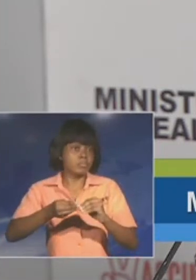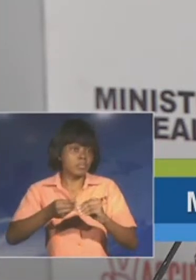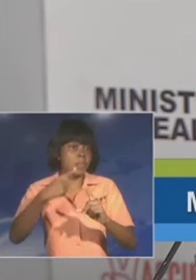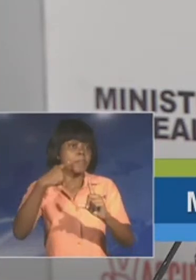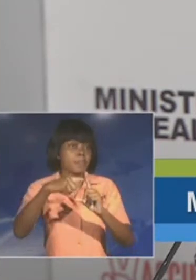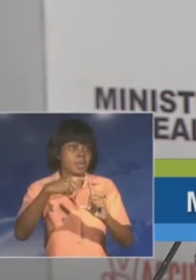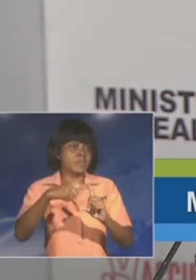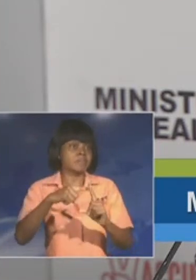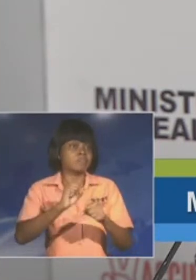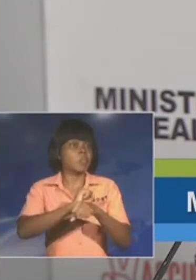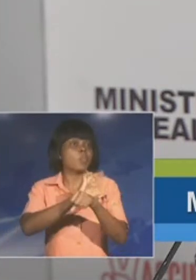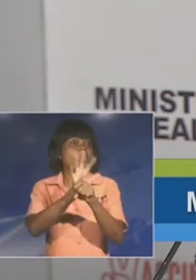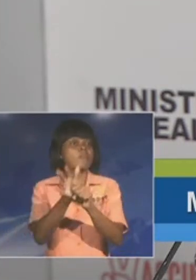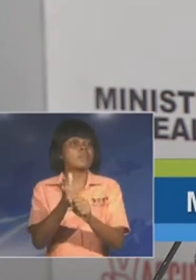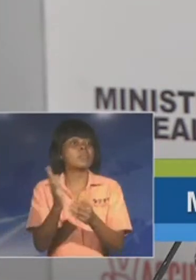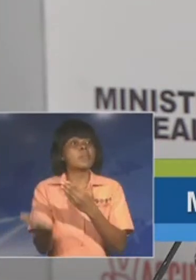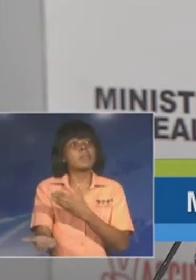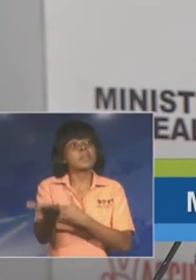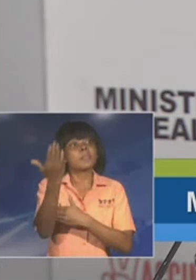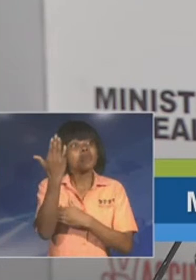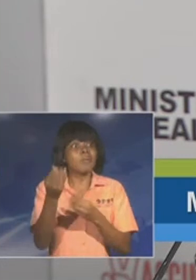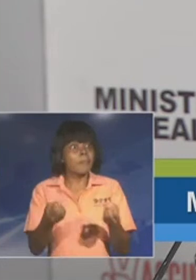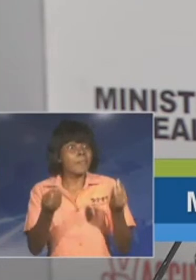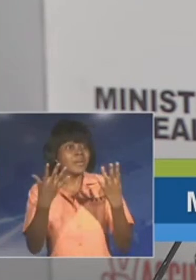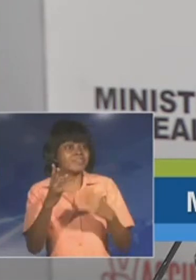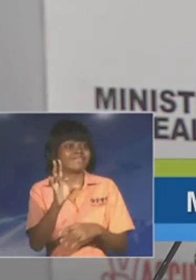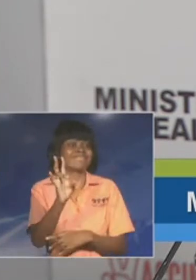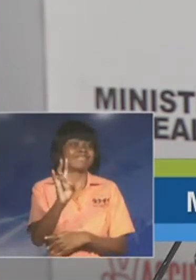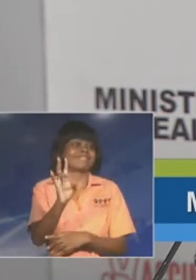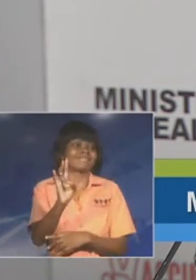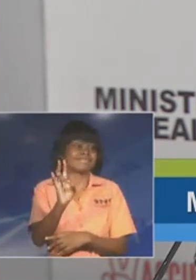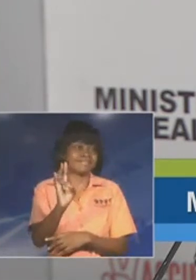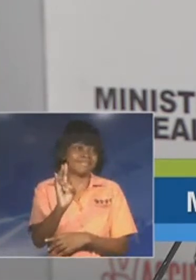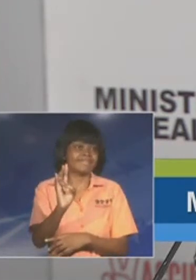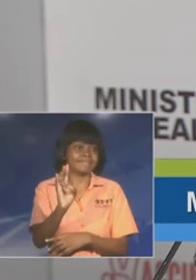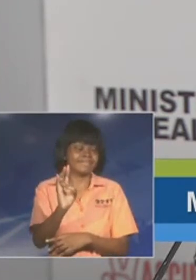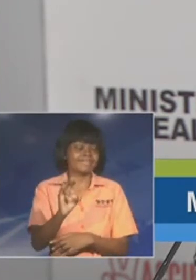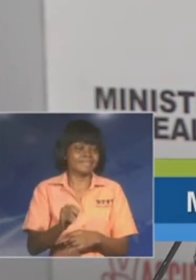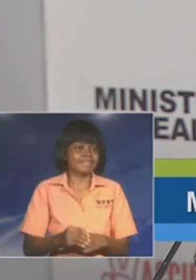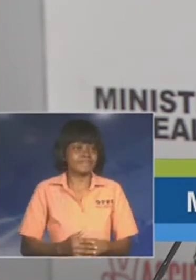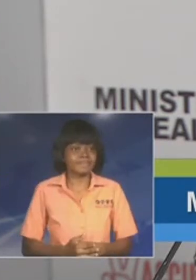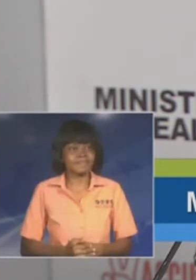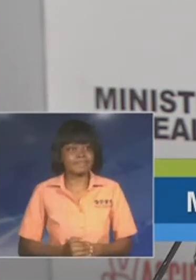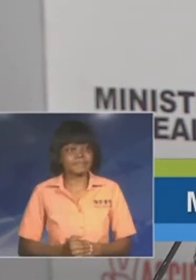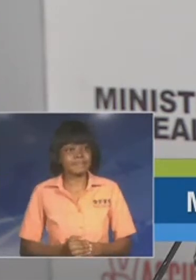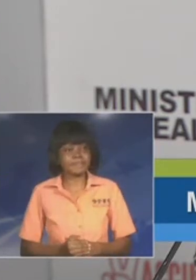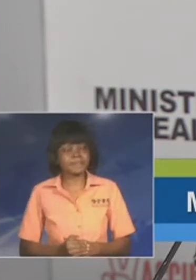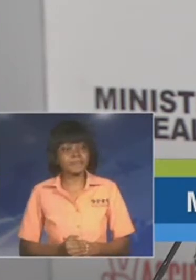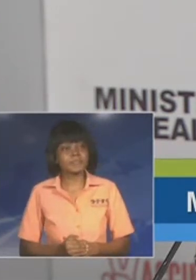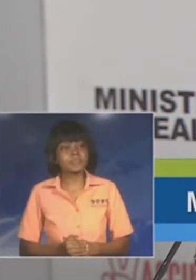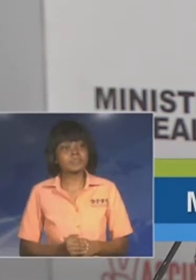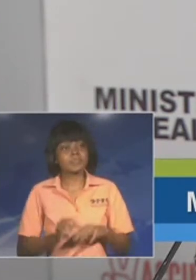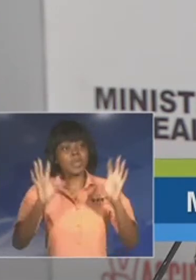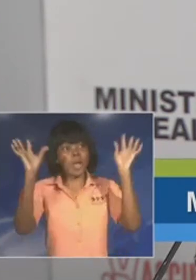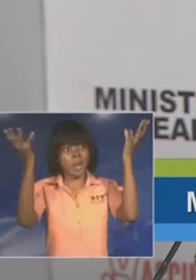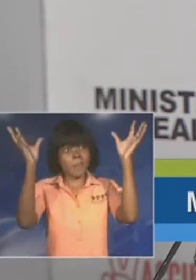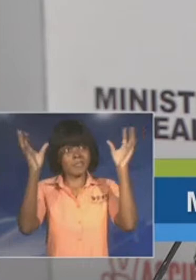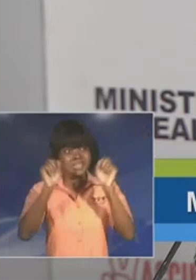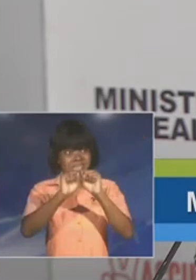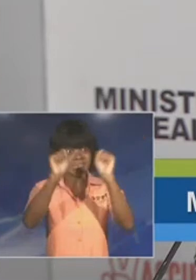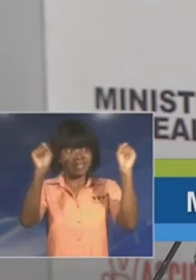are 7 patients across 10 accident and emergency departments. The ambulance system is currently at